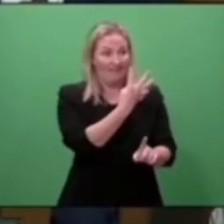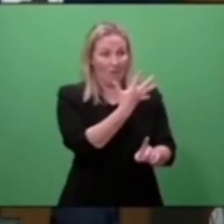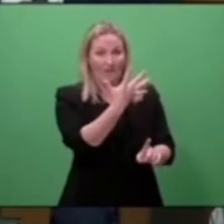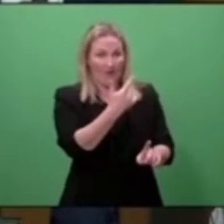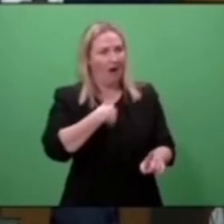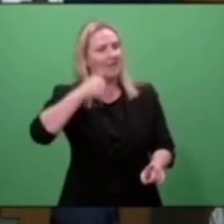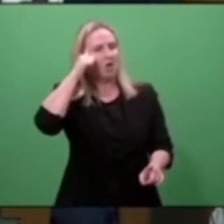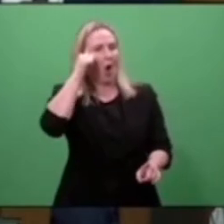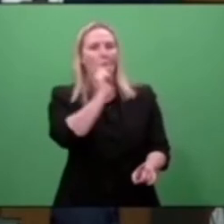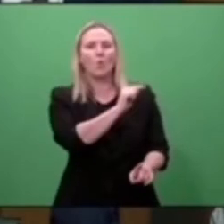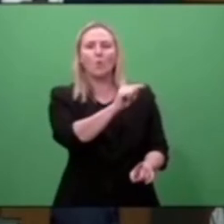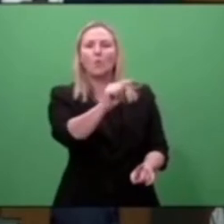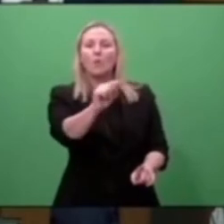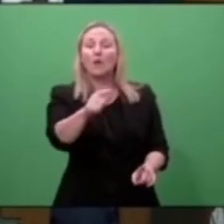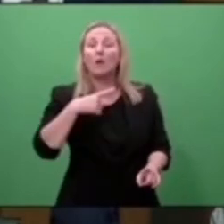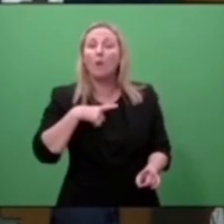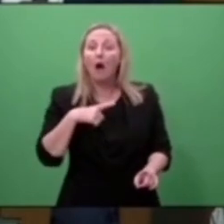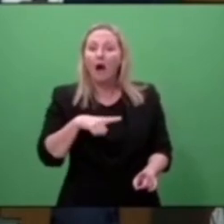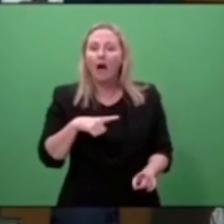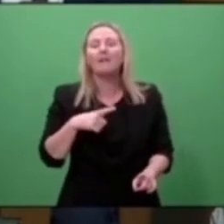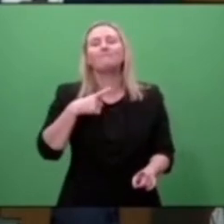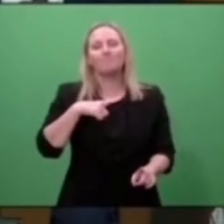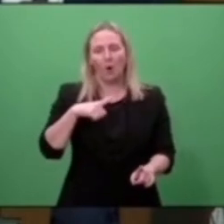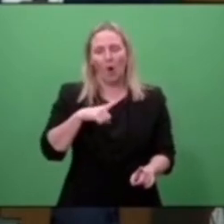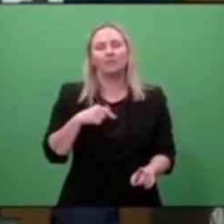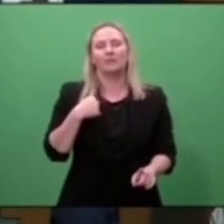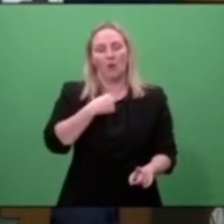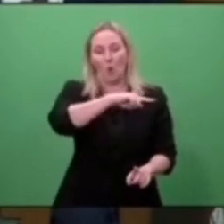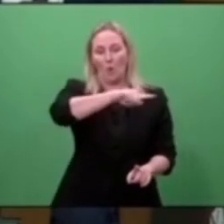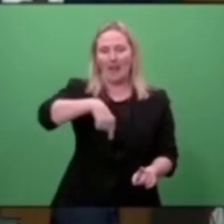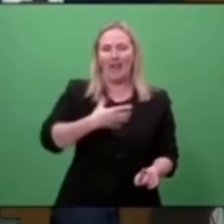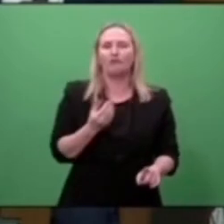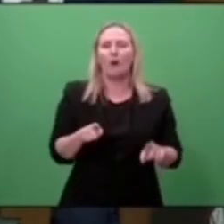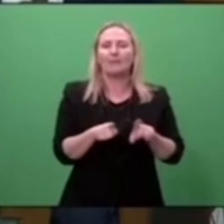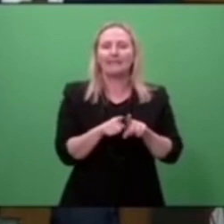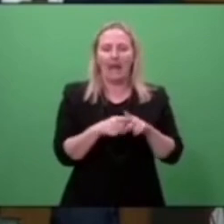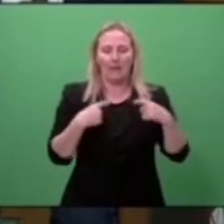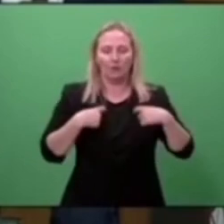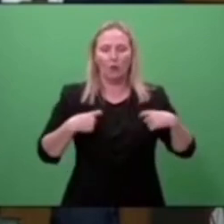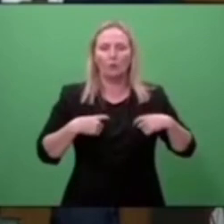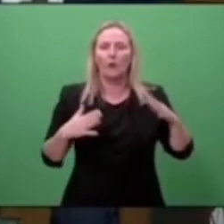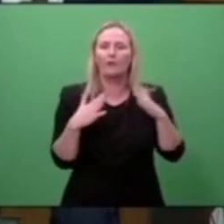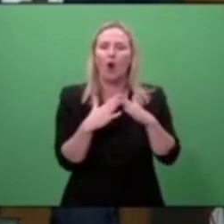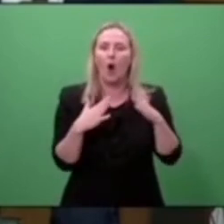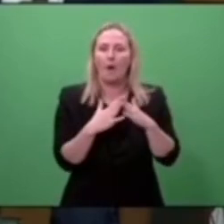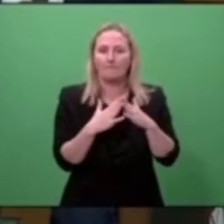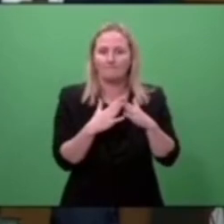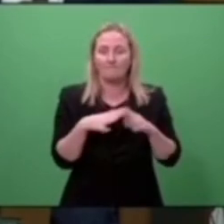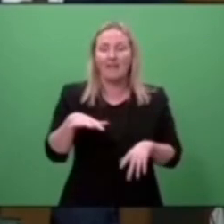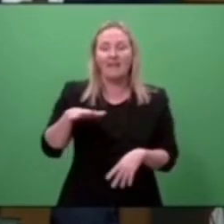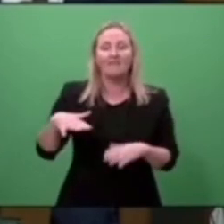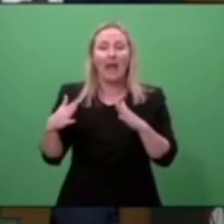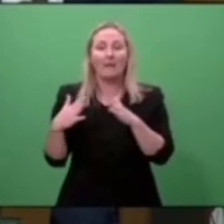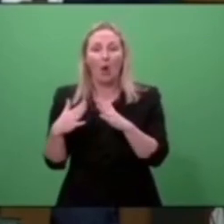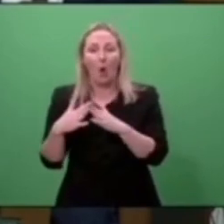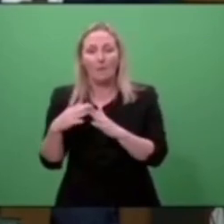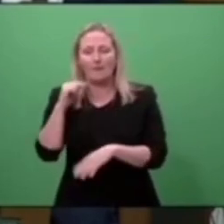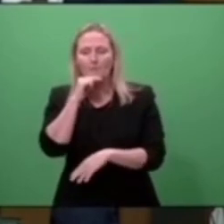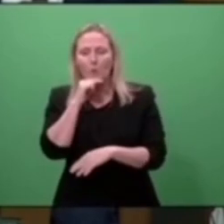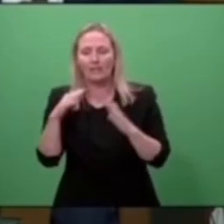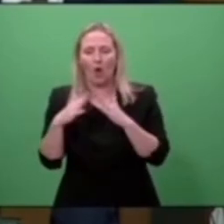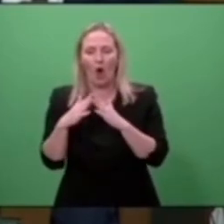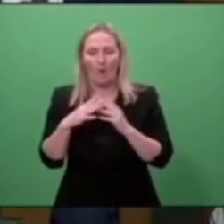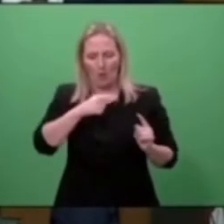That's because they were beside me in the social welfare homes, the family homes, and the boys' homes.